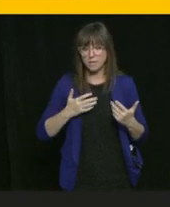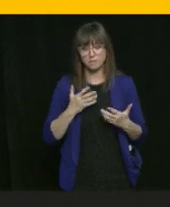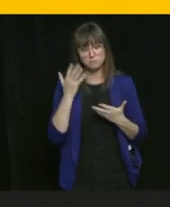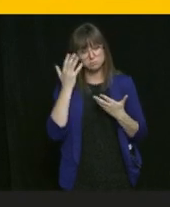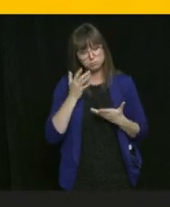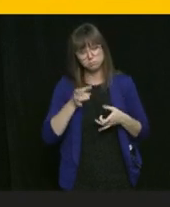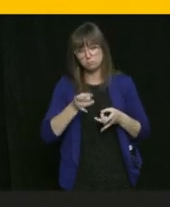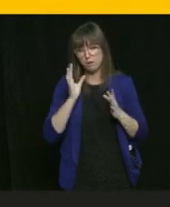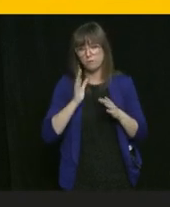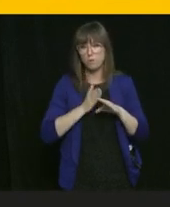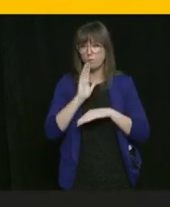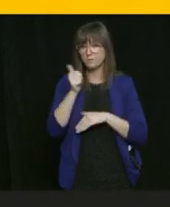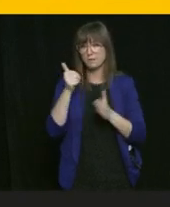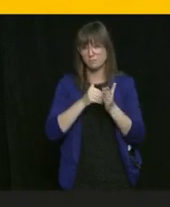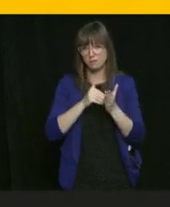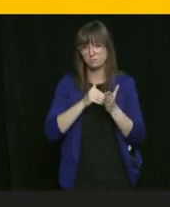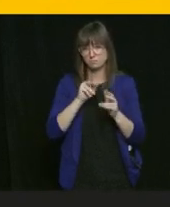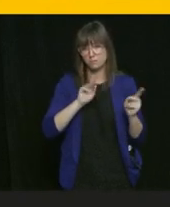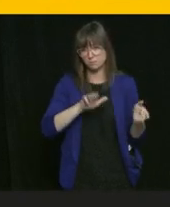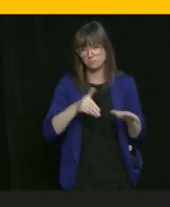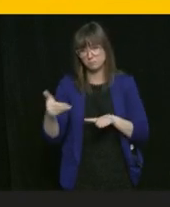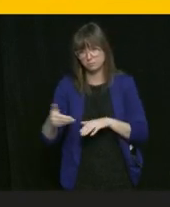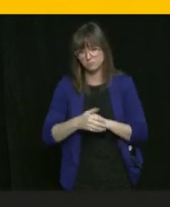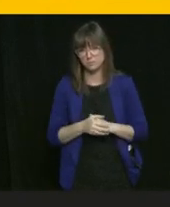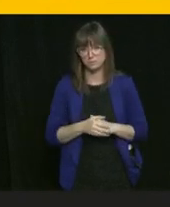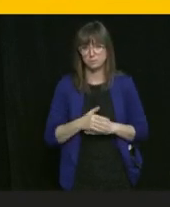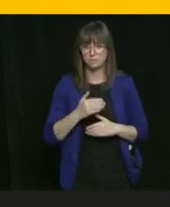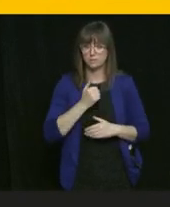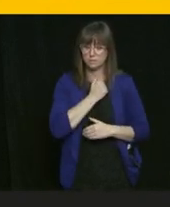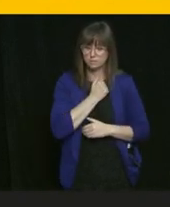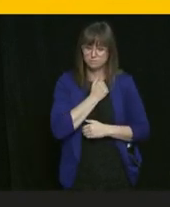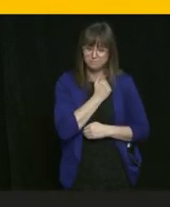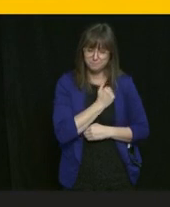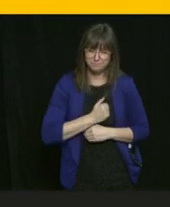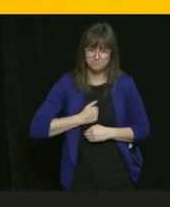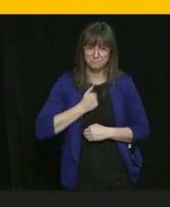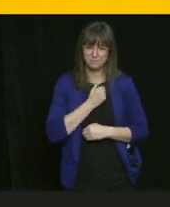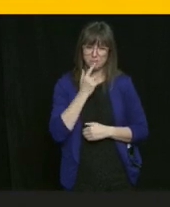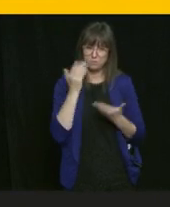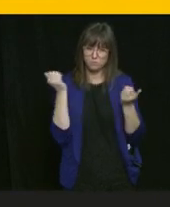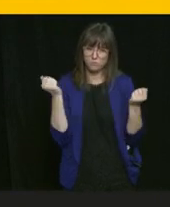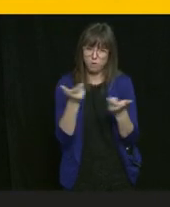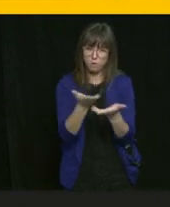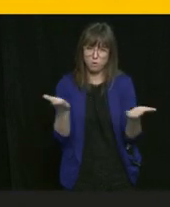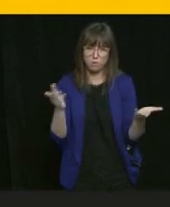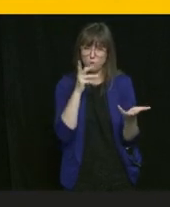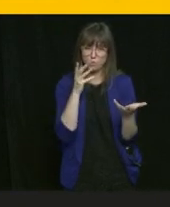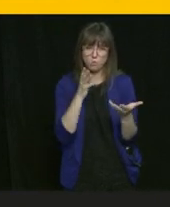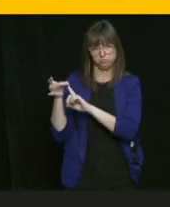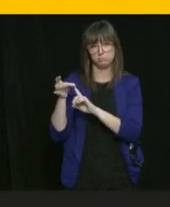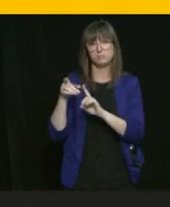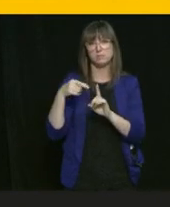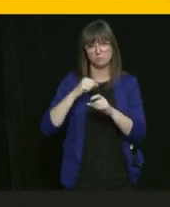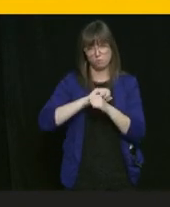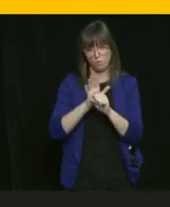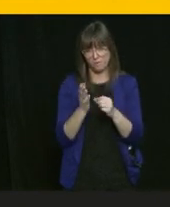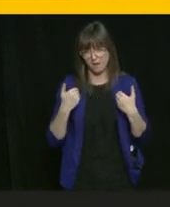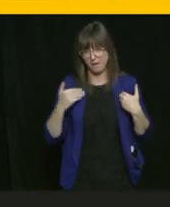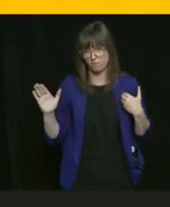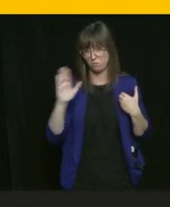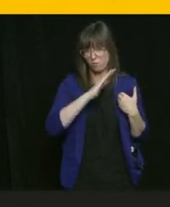lost more than 10,000 lives. Our sincere condolences go out to all who have lost loved ones throughout the quarter. And